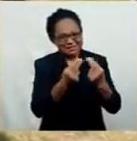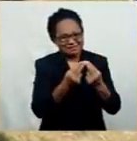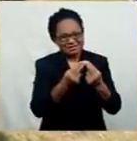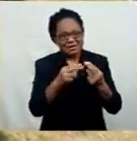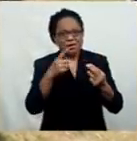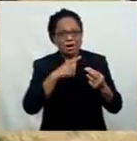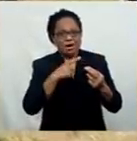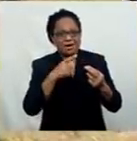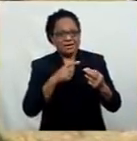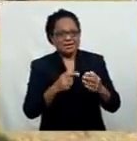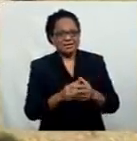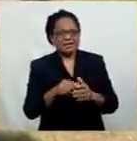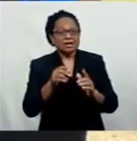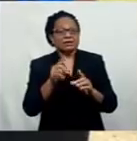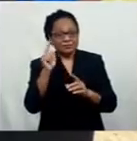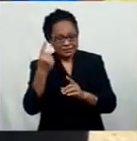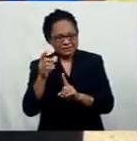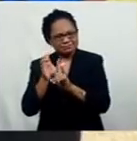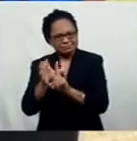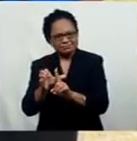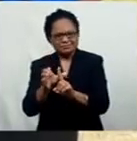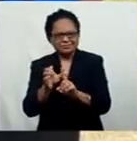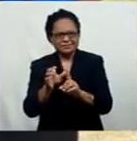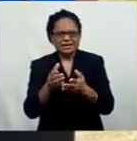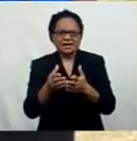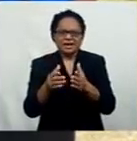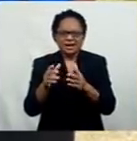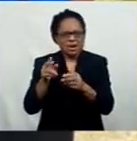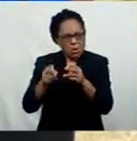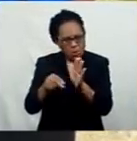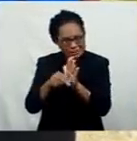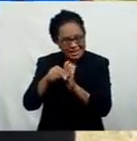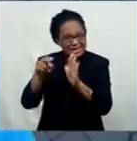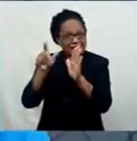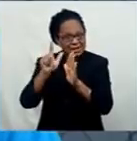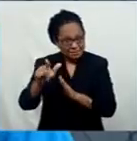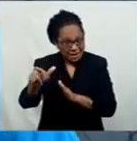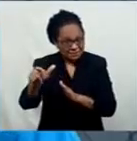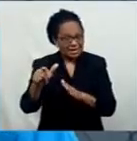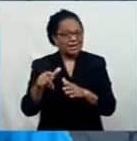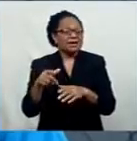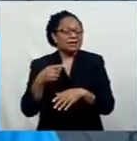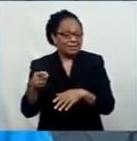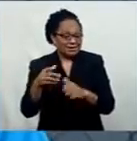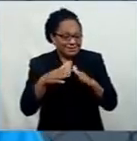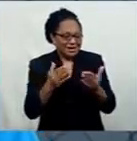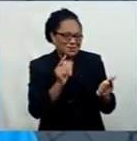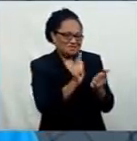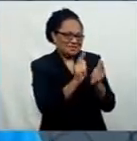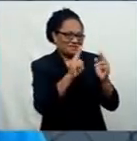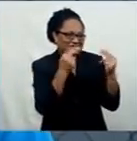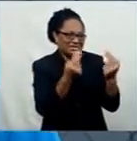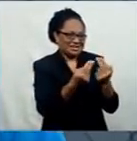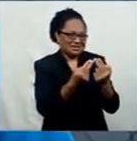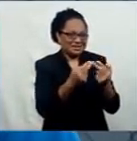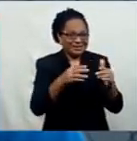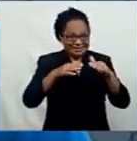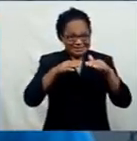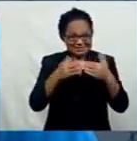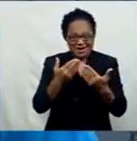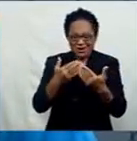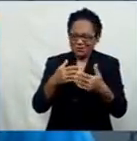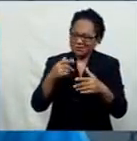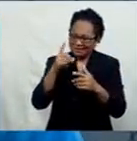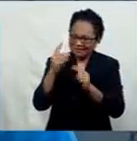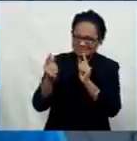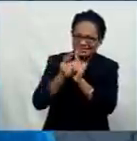where he was quarantined since arriving from Suva over the weekend. We finally see him now after months